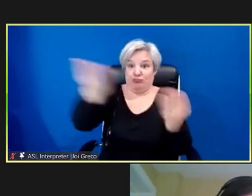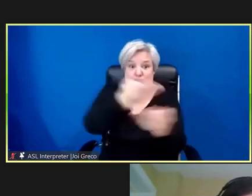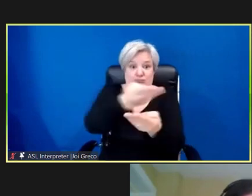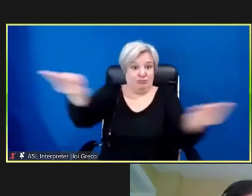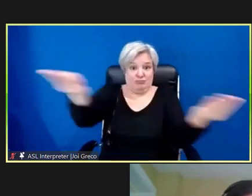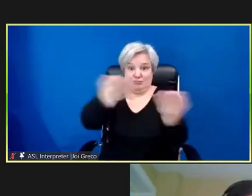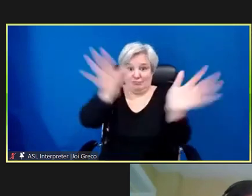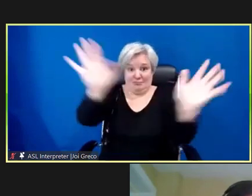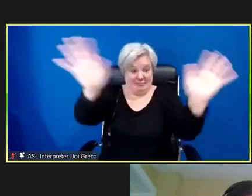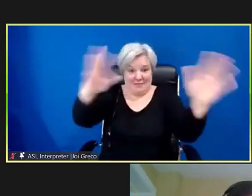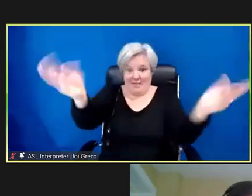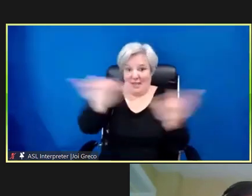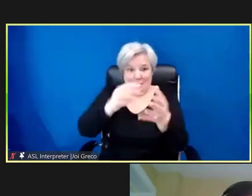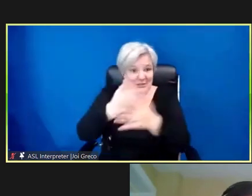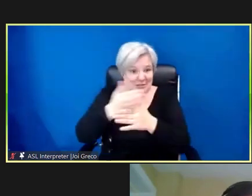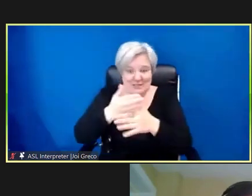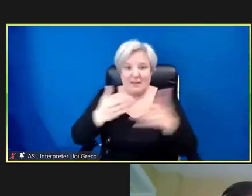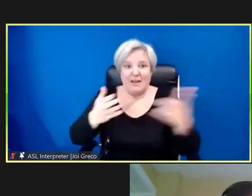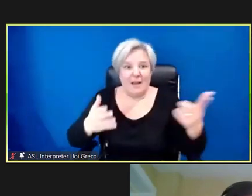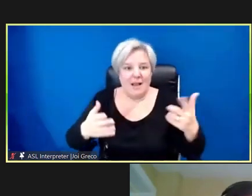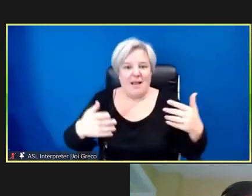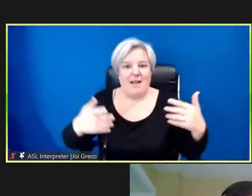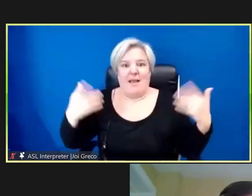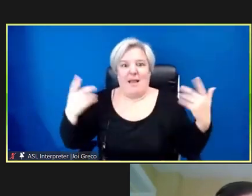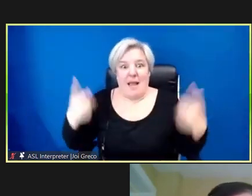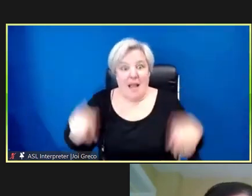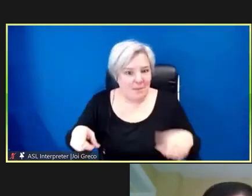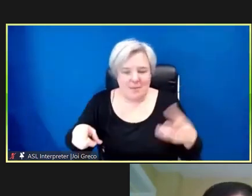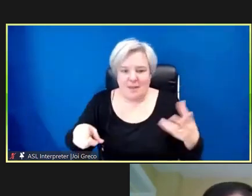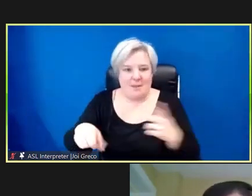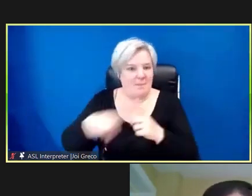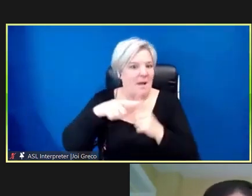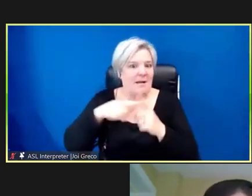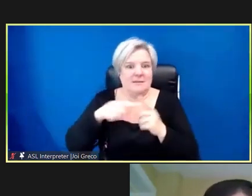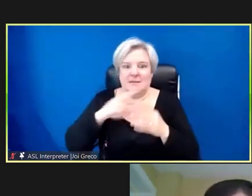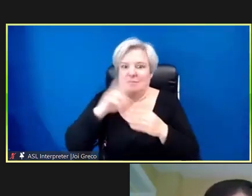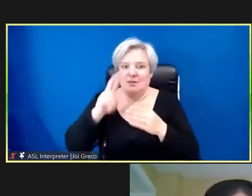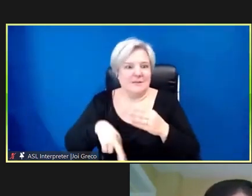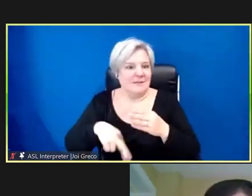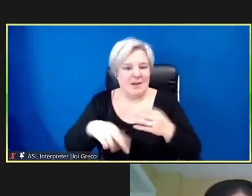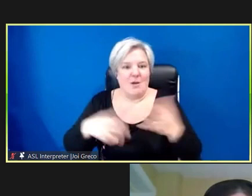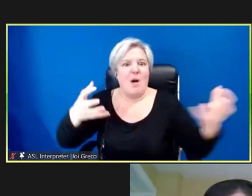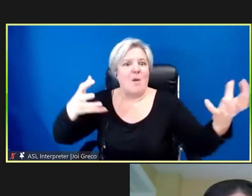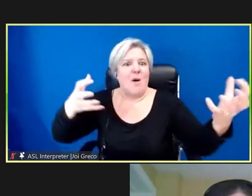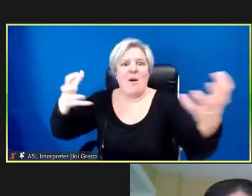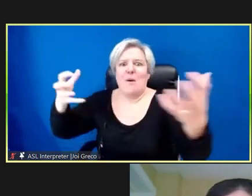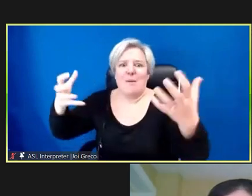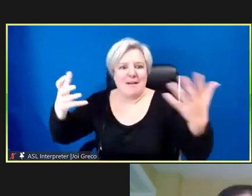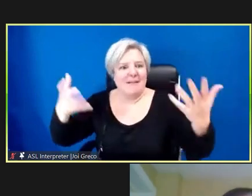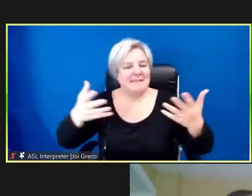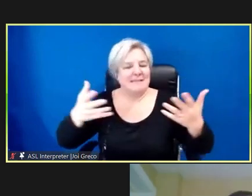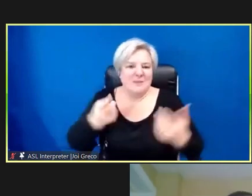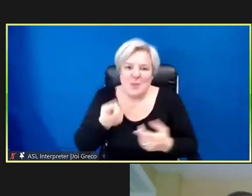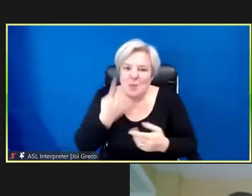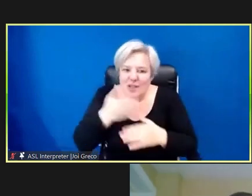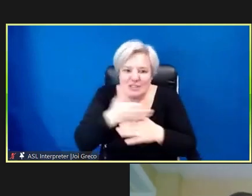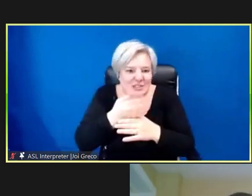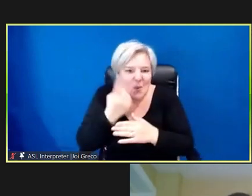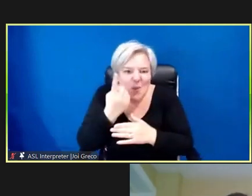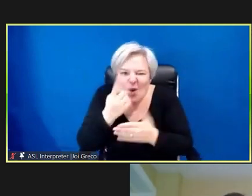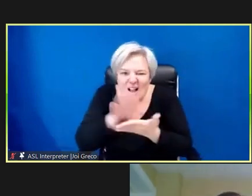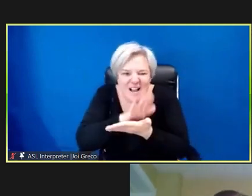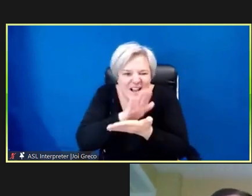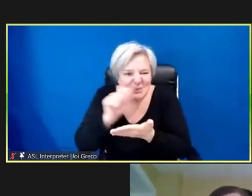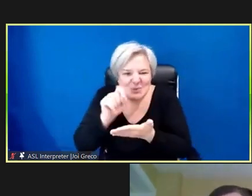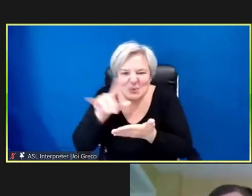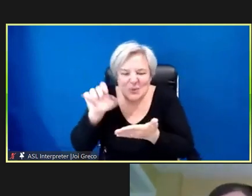resources, and we ended up having an extremely positive outcome just from the sharing of that one tool. And